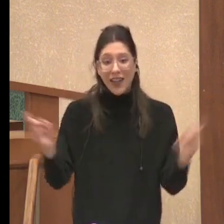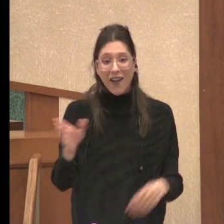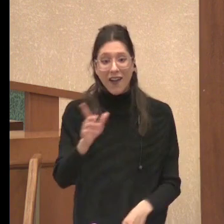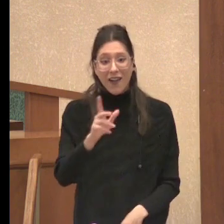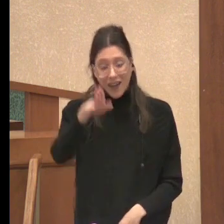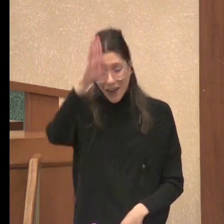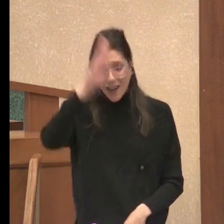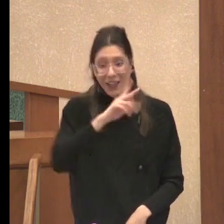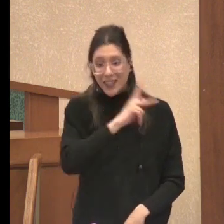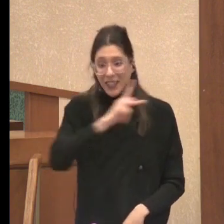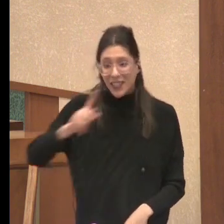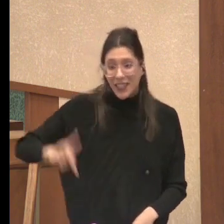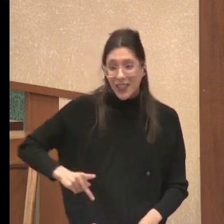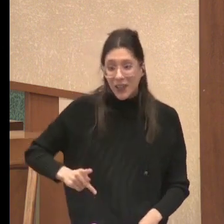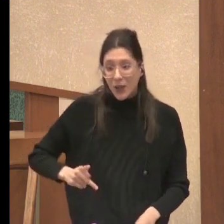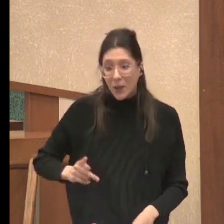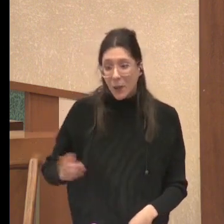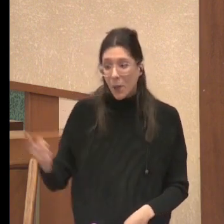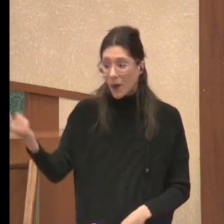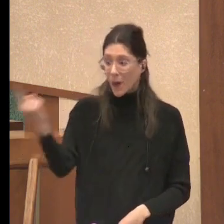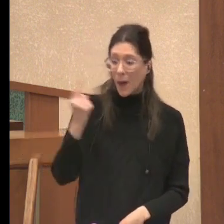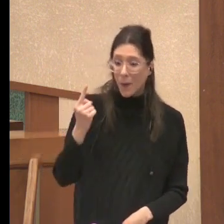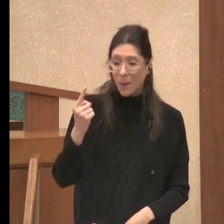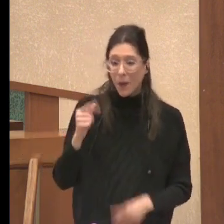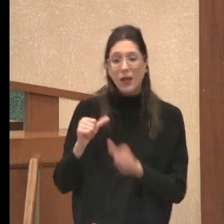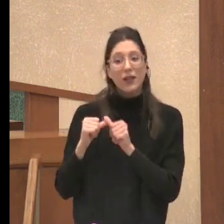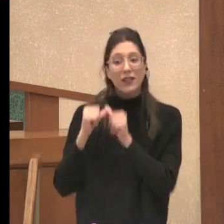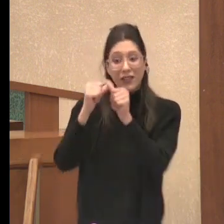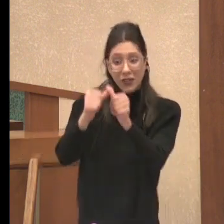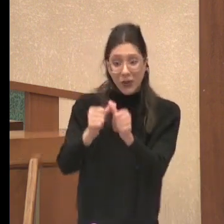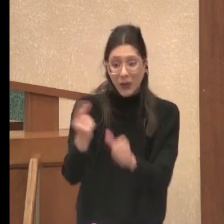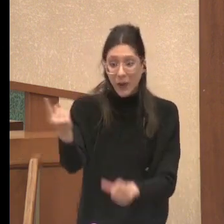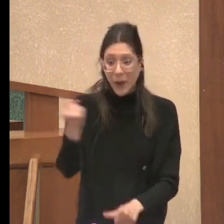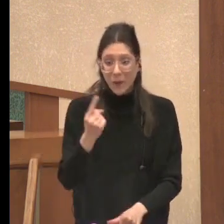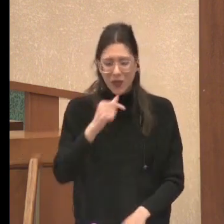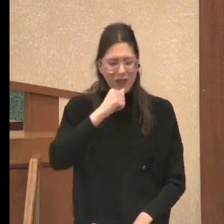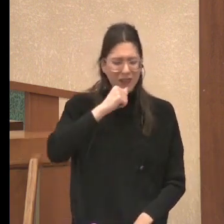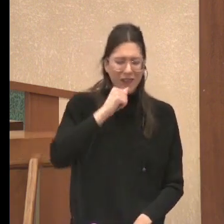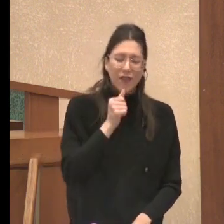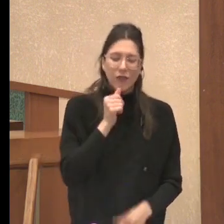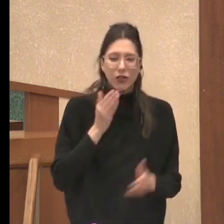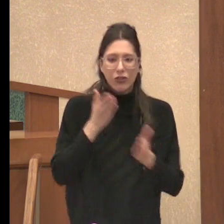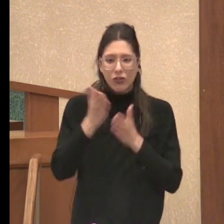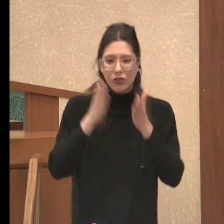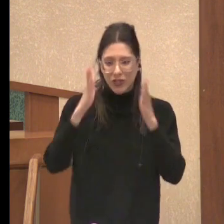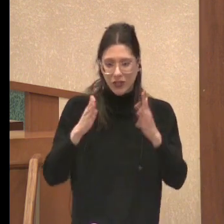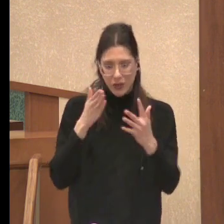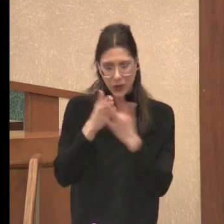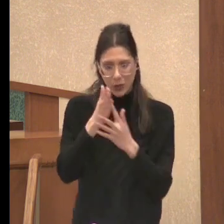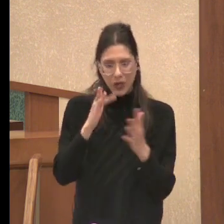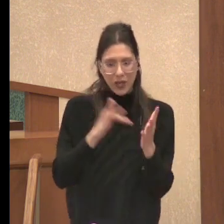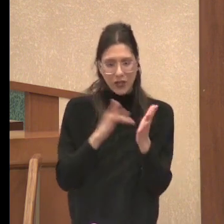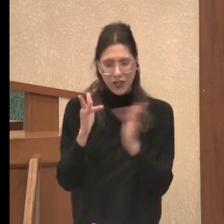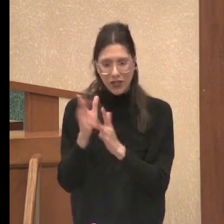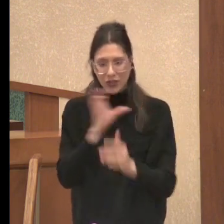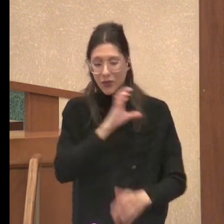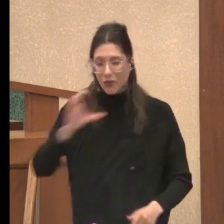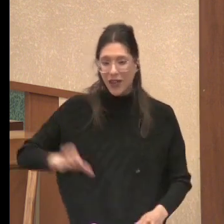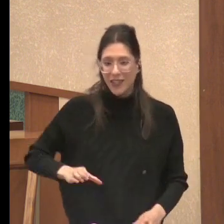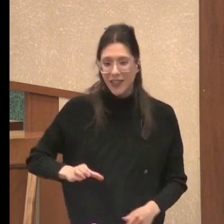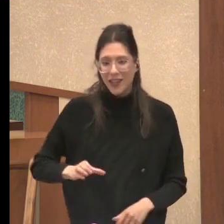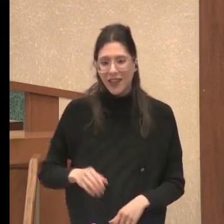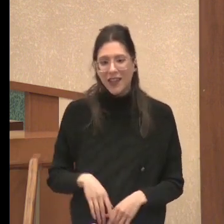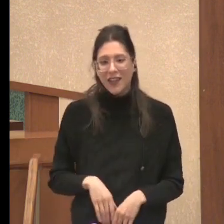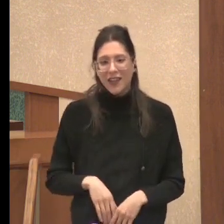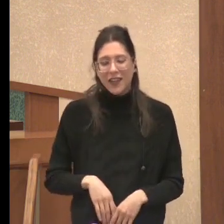has come and continues to come through the suffering servant, Jesus Christ. And a double